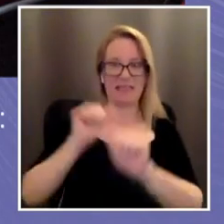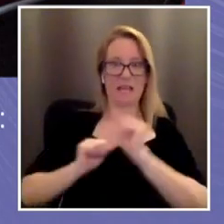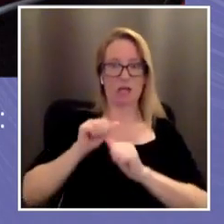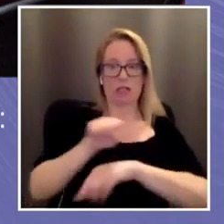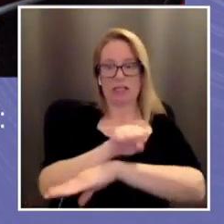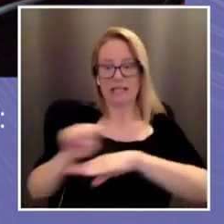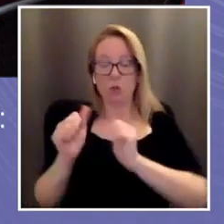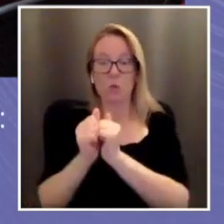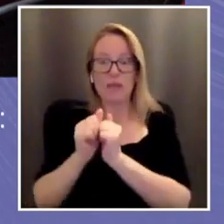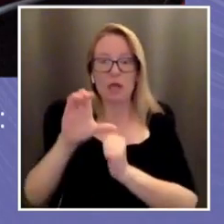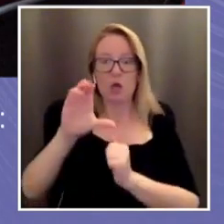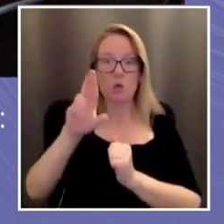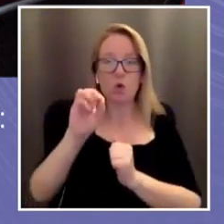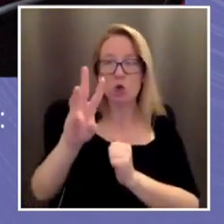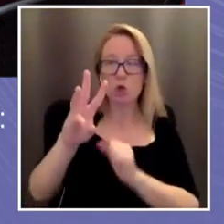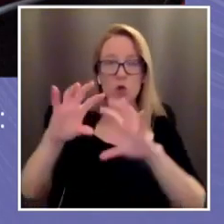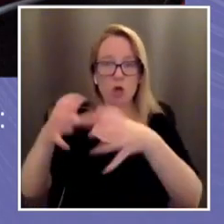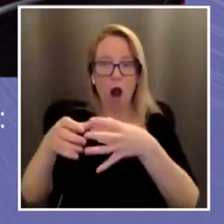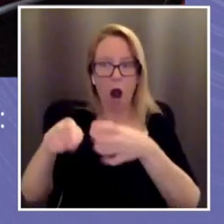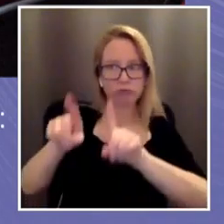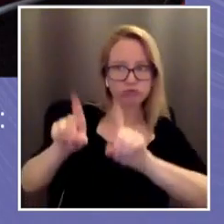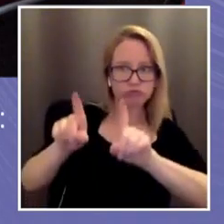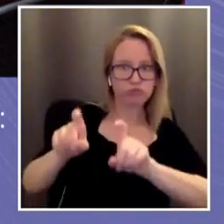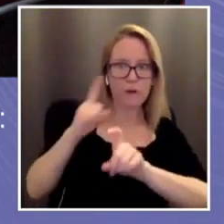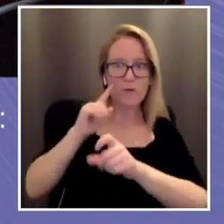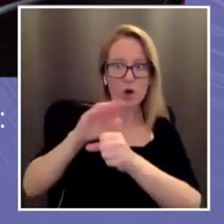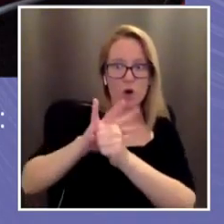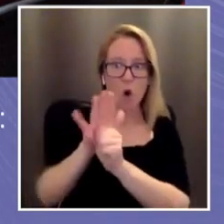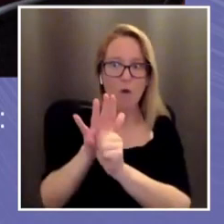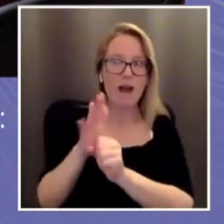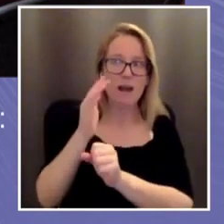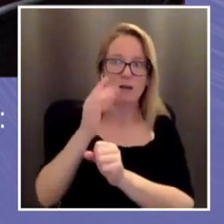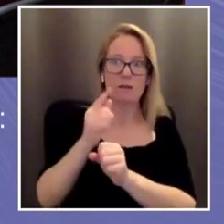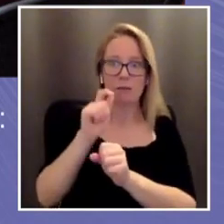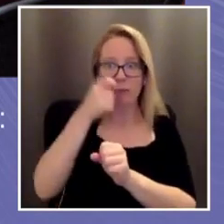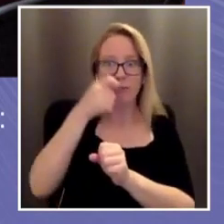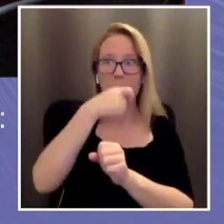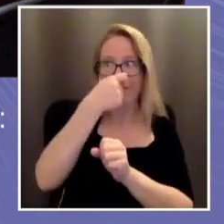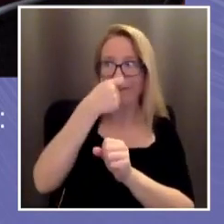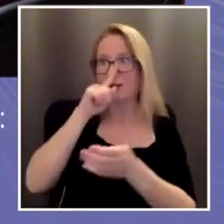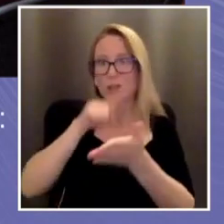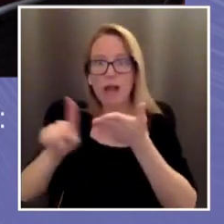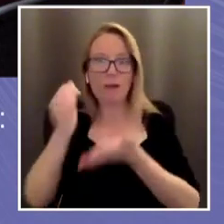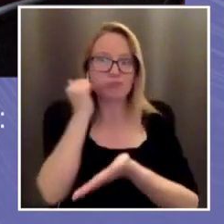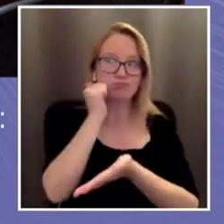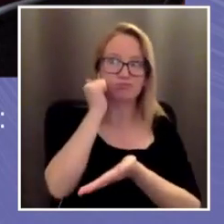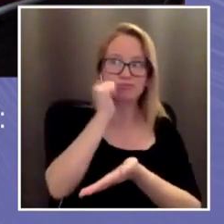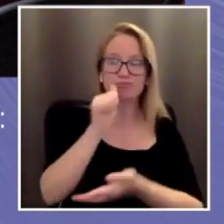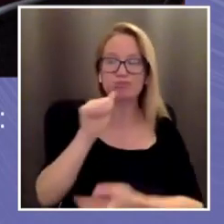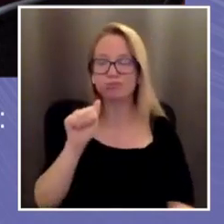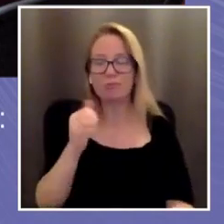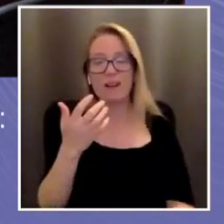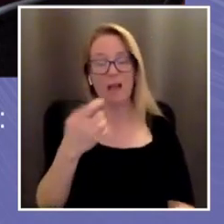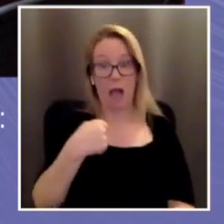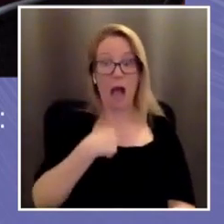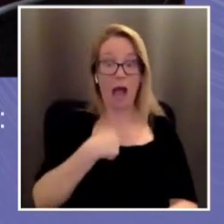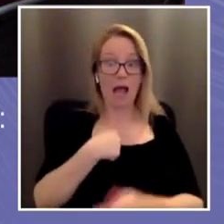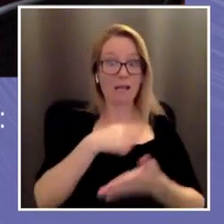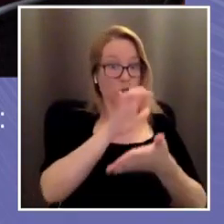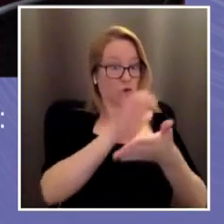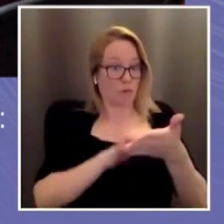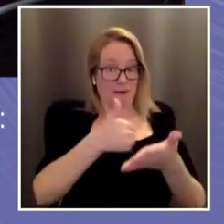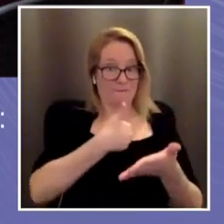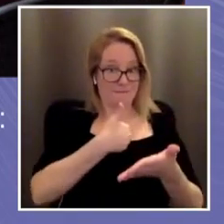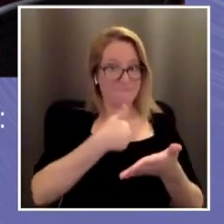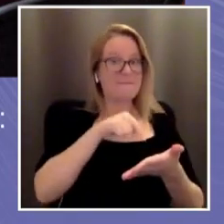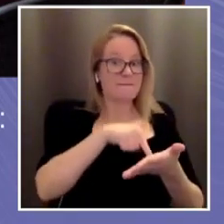crew being tested for COVID every day. And I had the script, and then